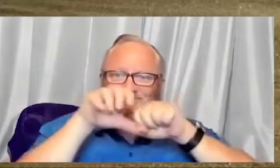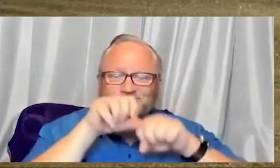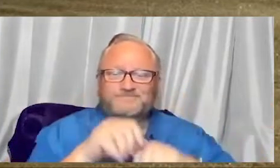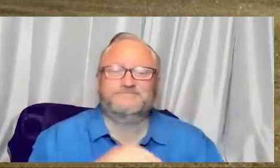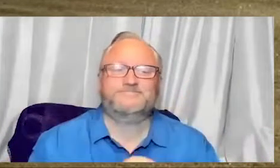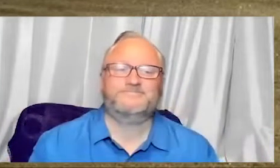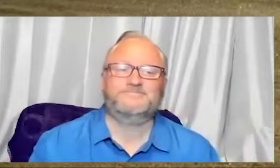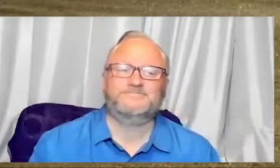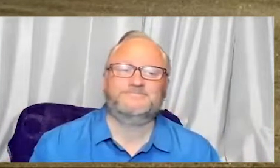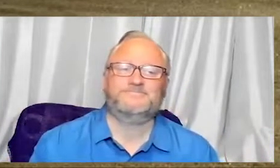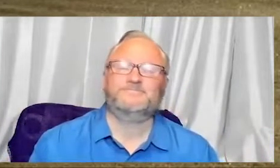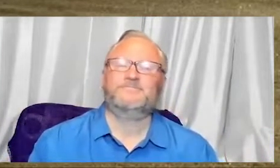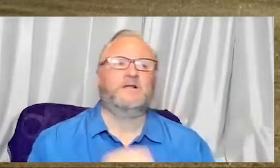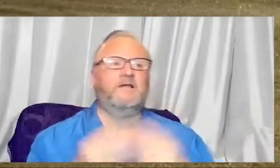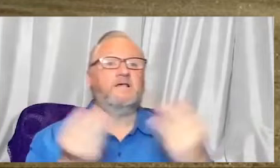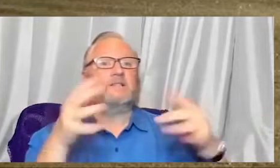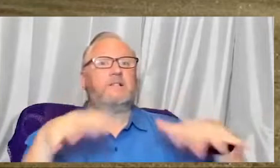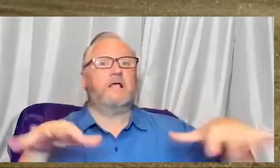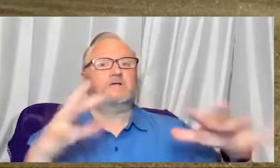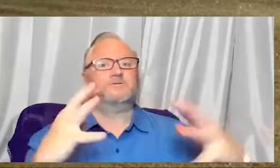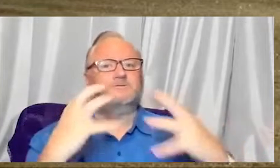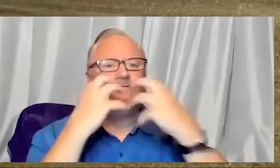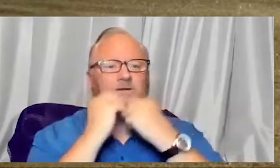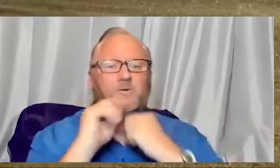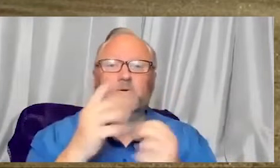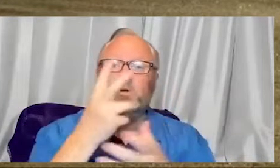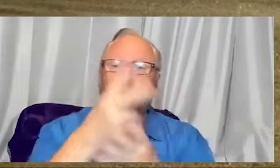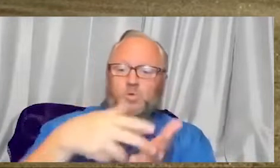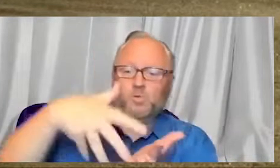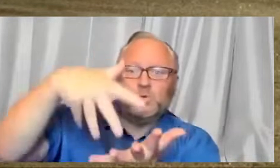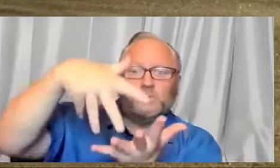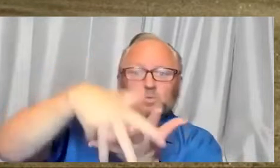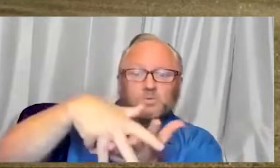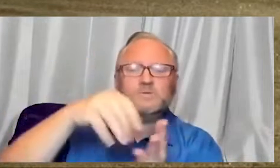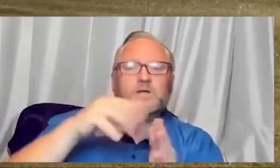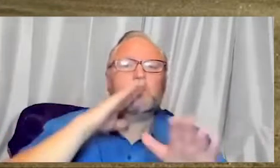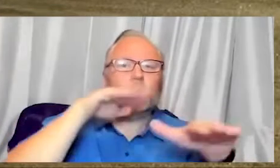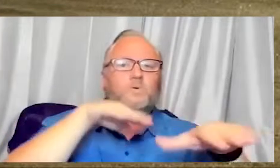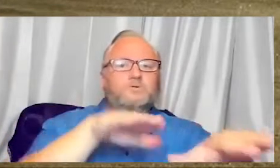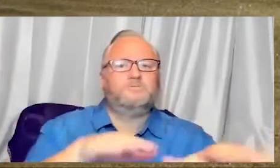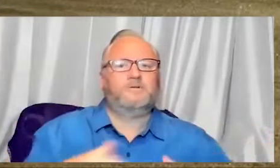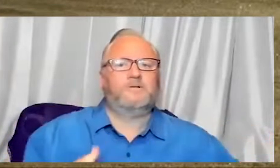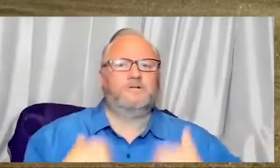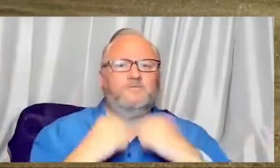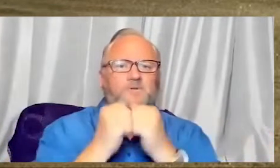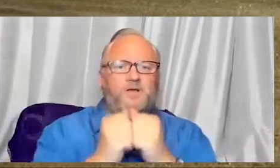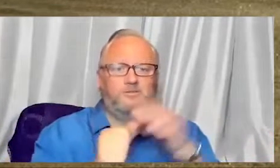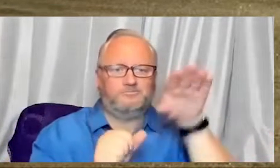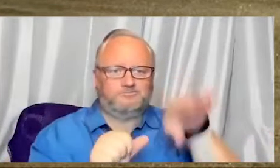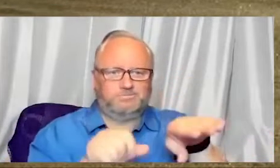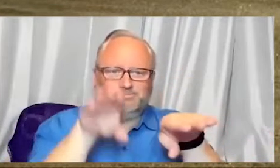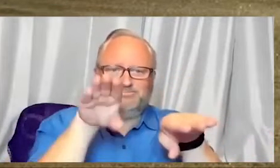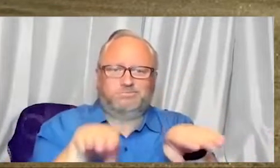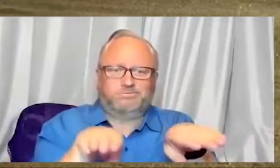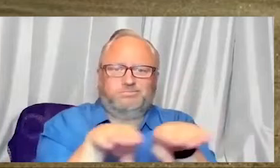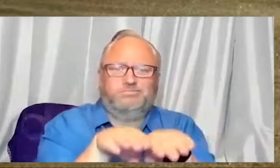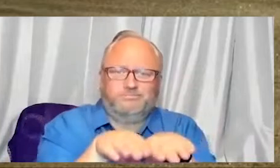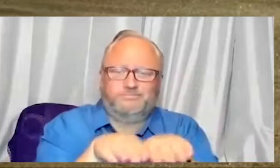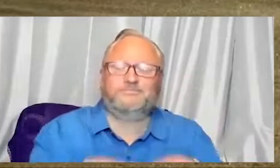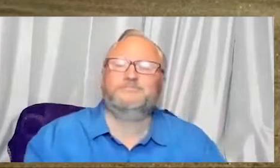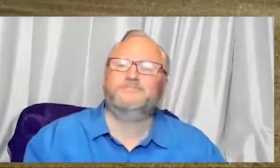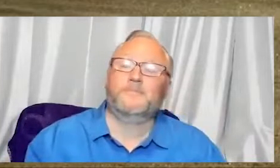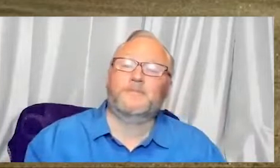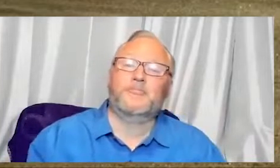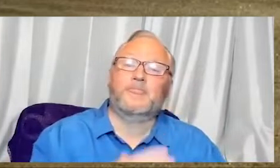These are sacred lands where both roots and ocean coexist side by side. I am the